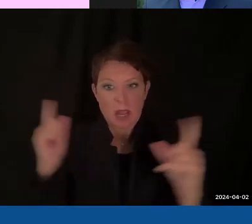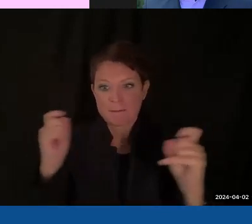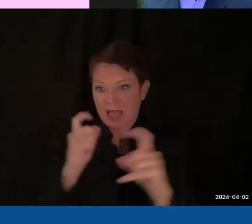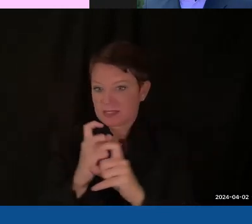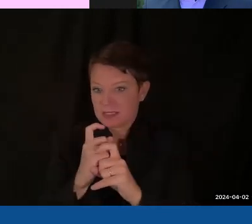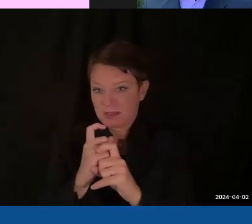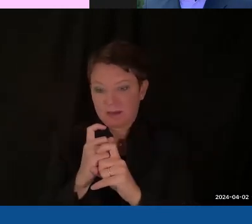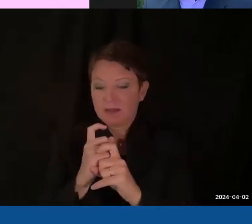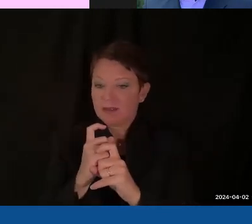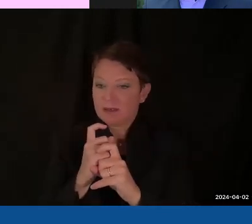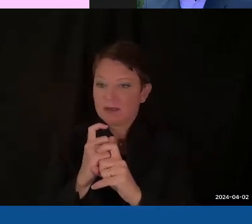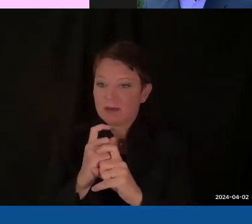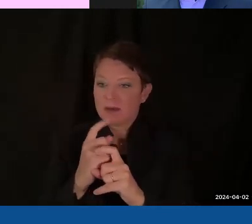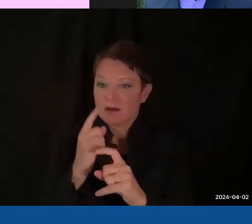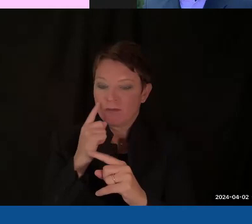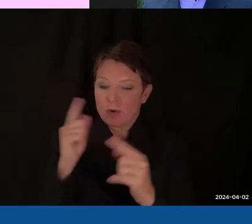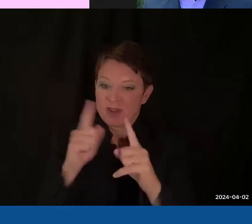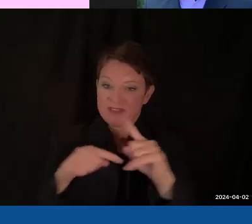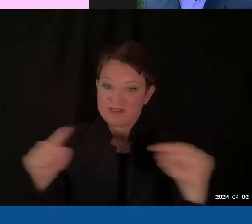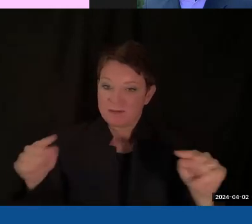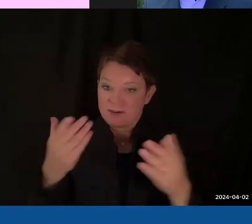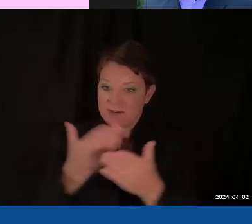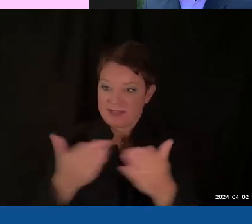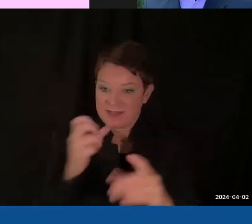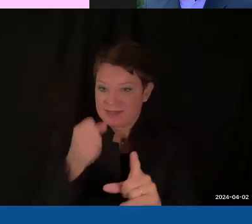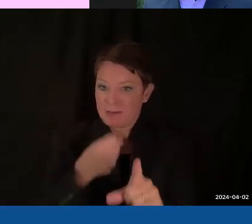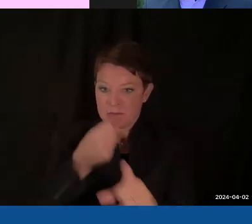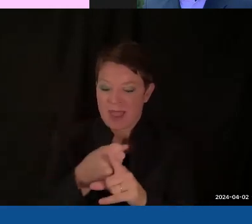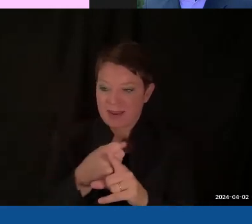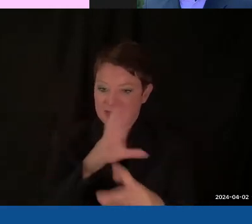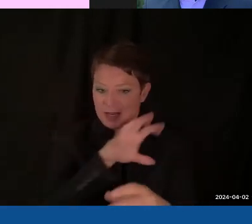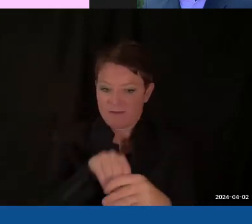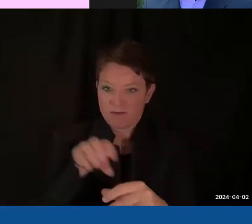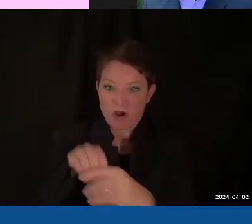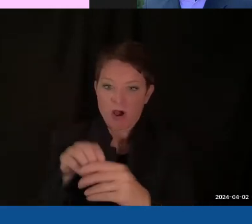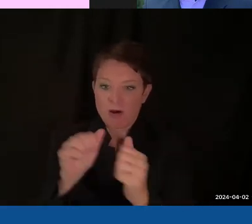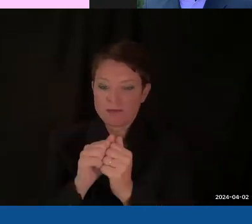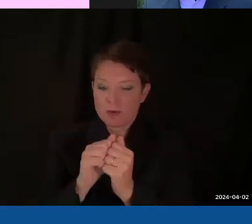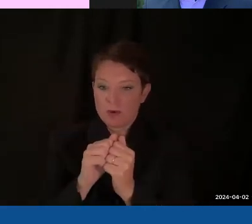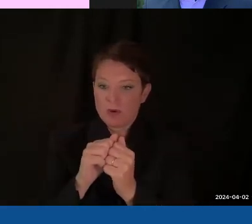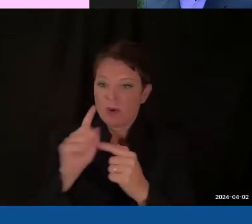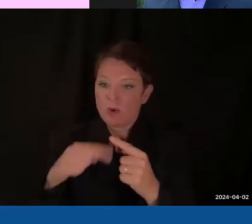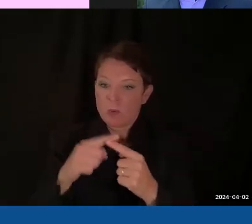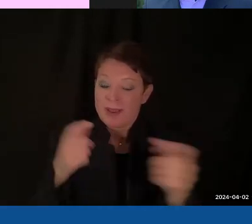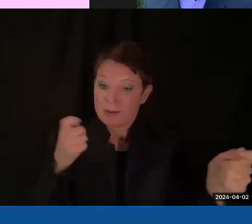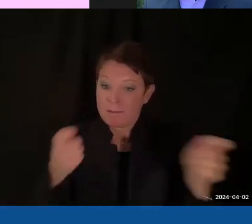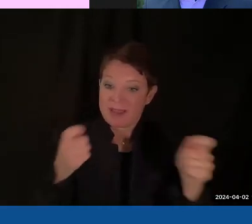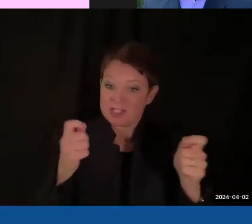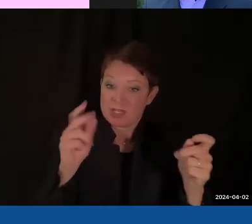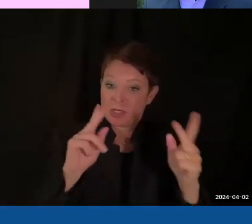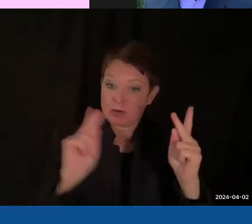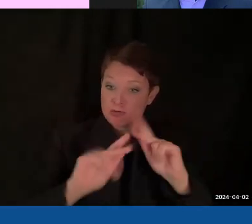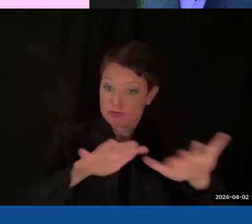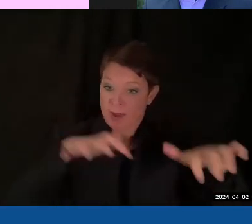of all the variables that occur when it comes to managing